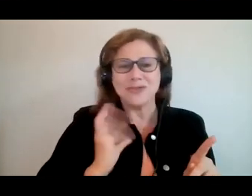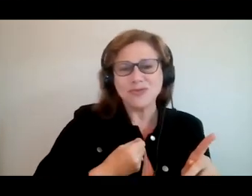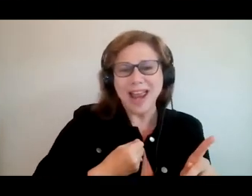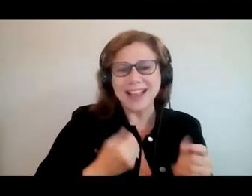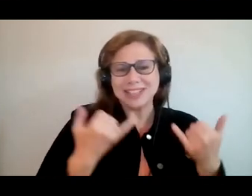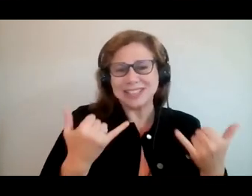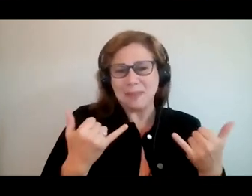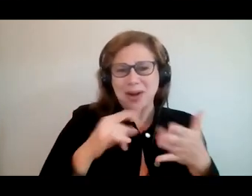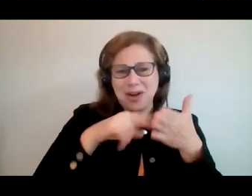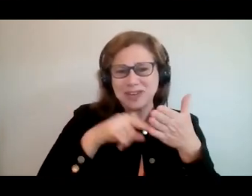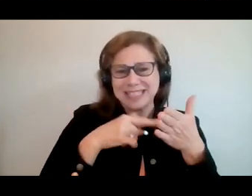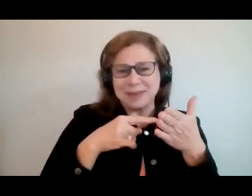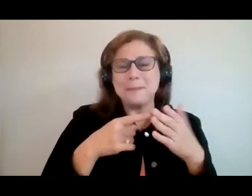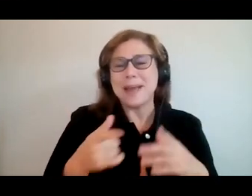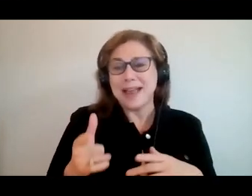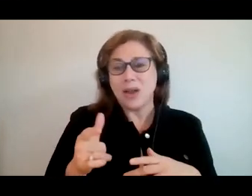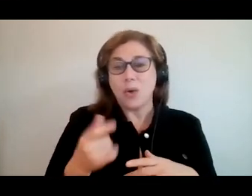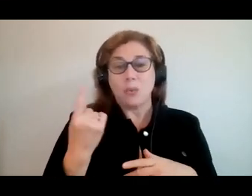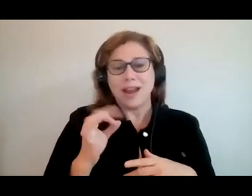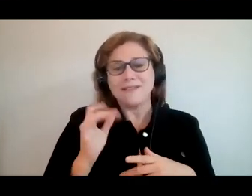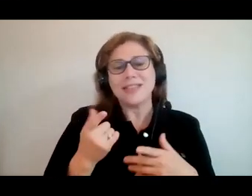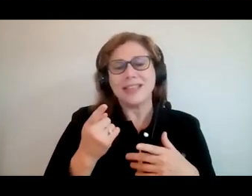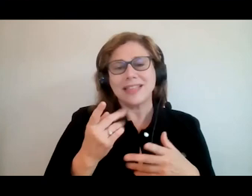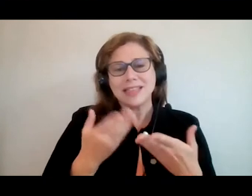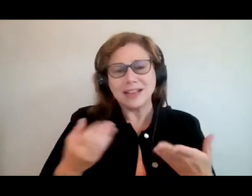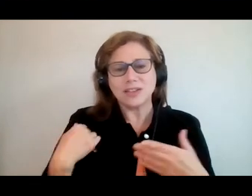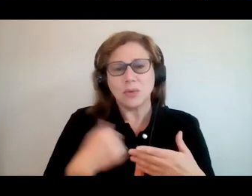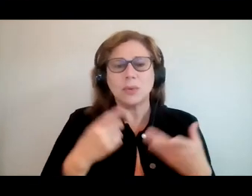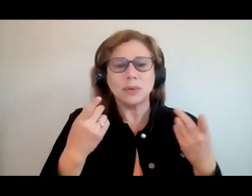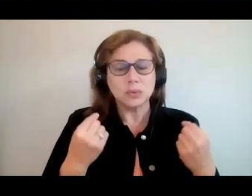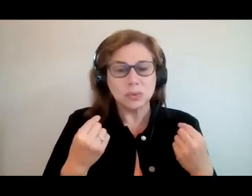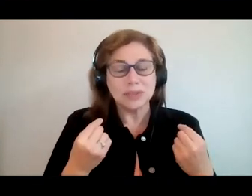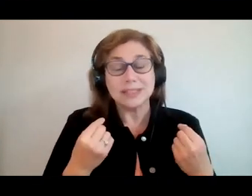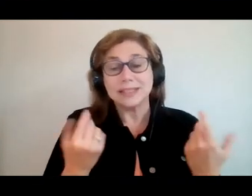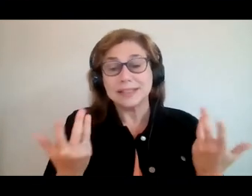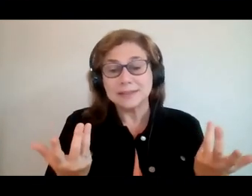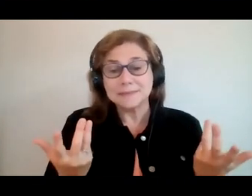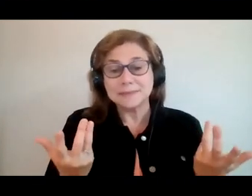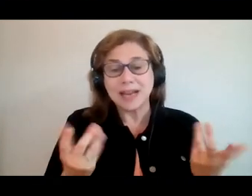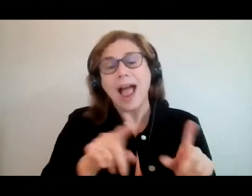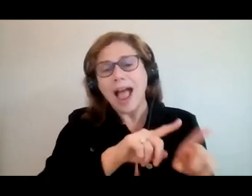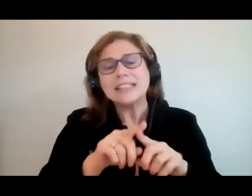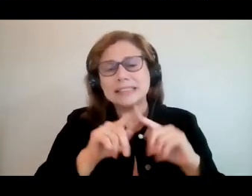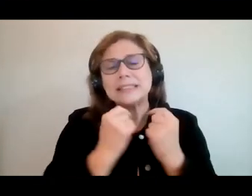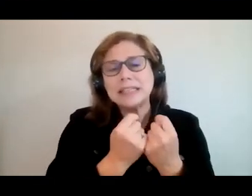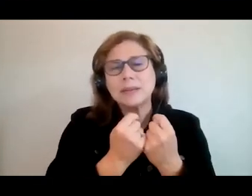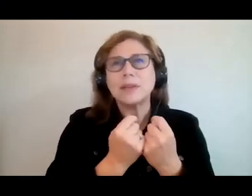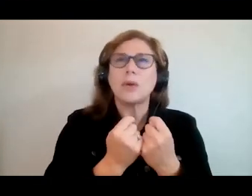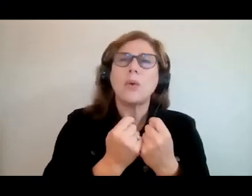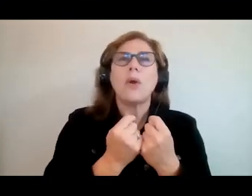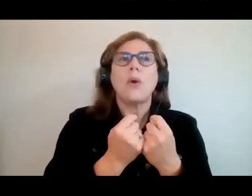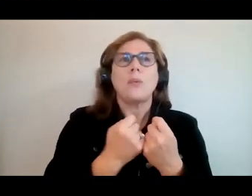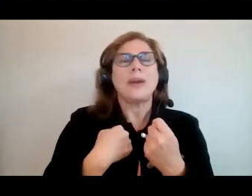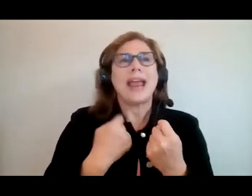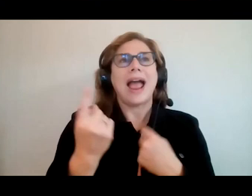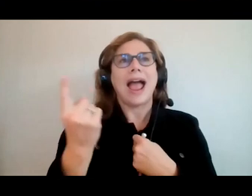contemporary criticism. And so one of the things that we did as a team was think, well, through what means do we want to